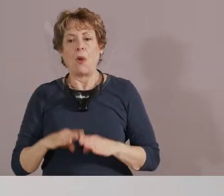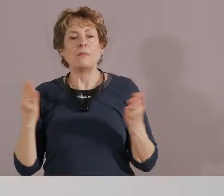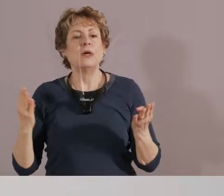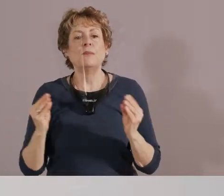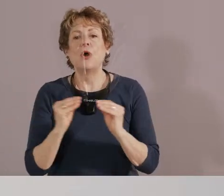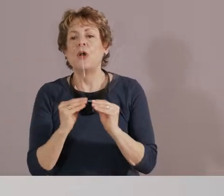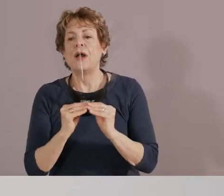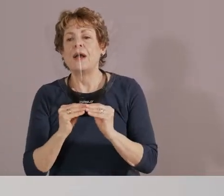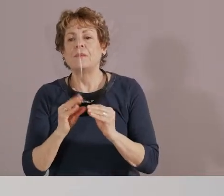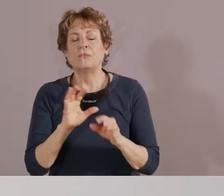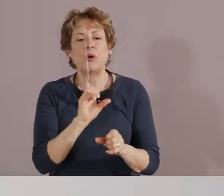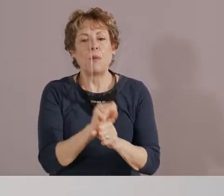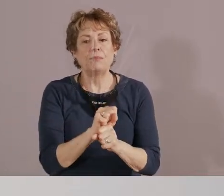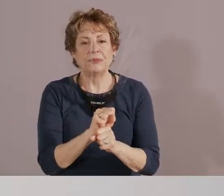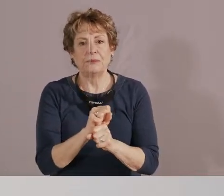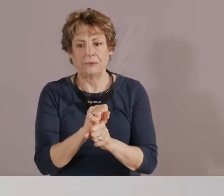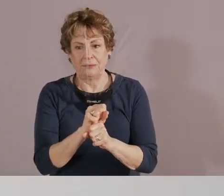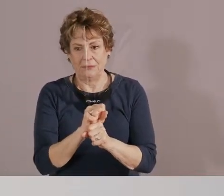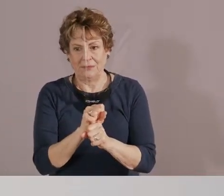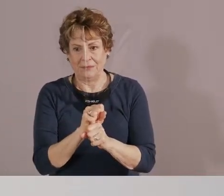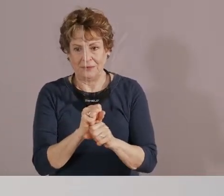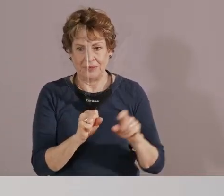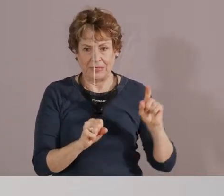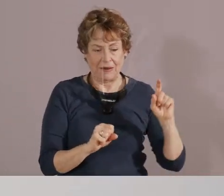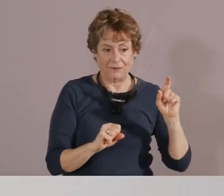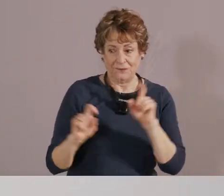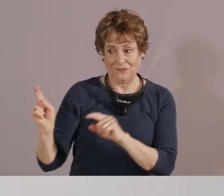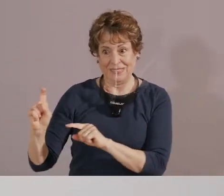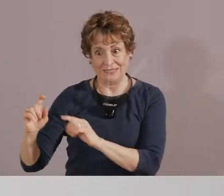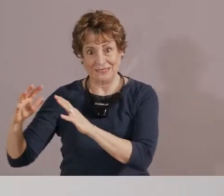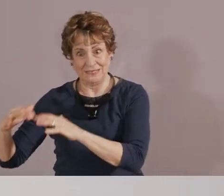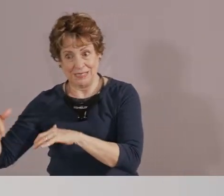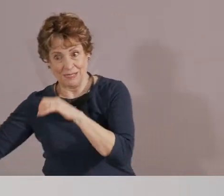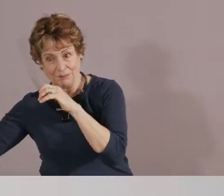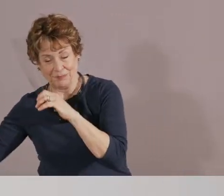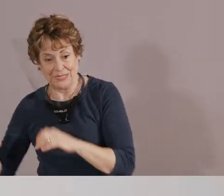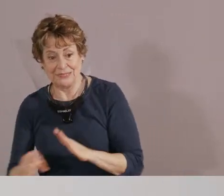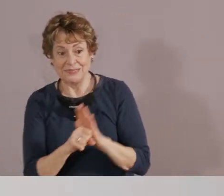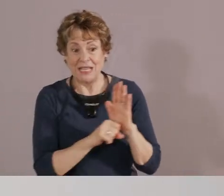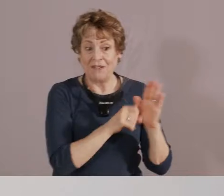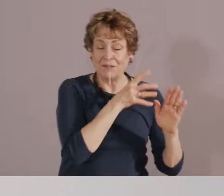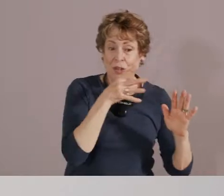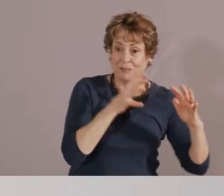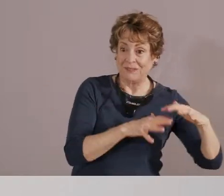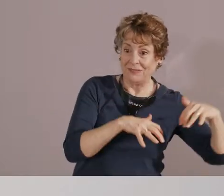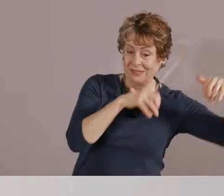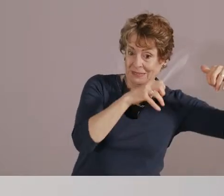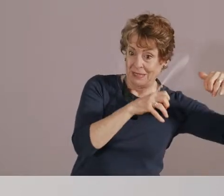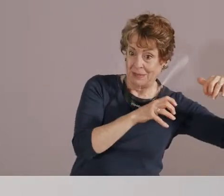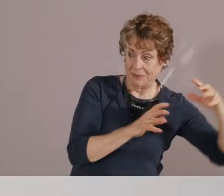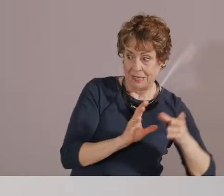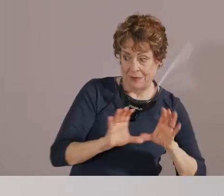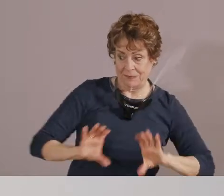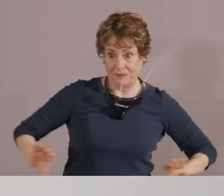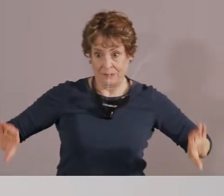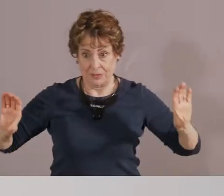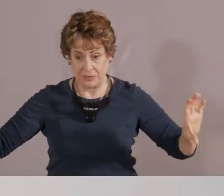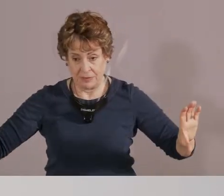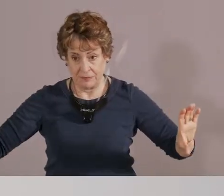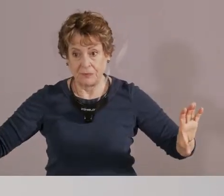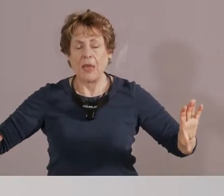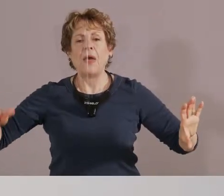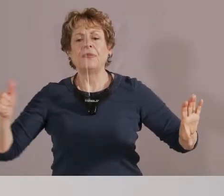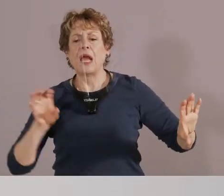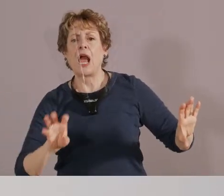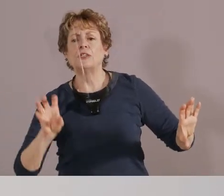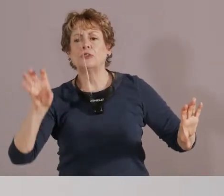if you received Pfizer vaccine for your first dose, they're more than welcome to apply for an appointment at either one of the state-run pods.